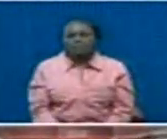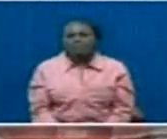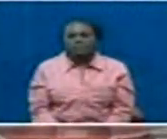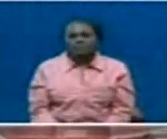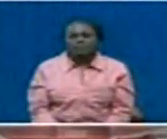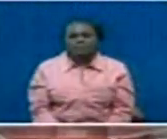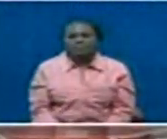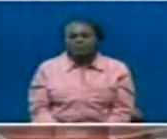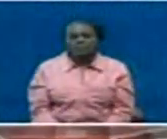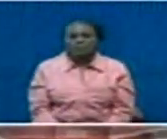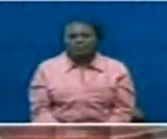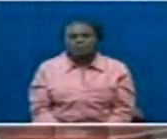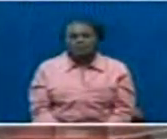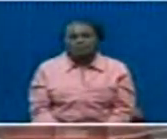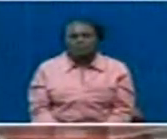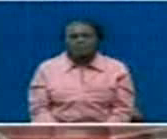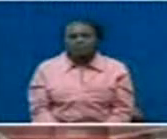heart.